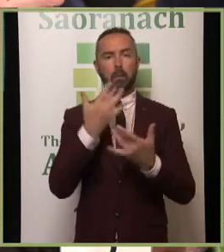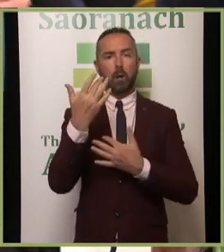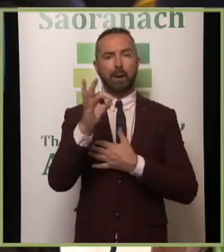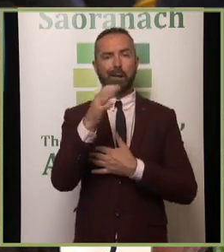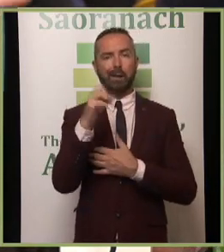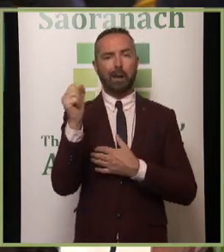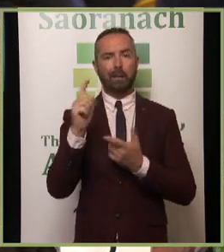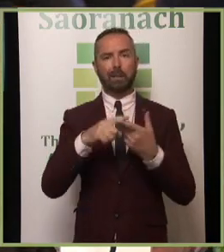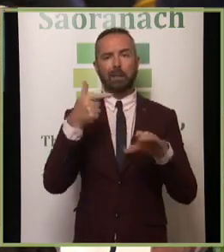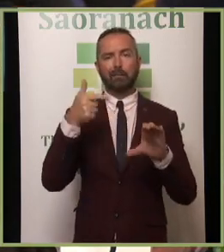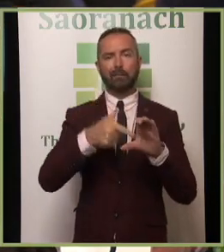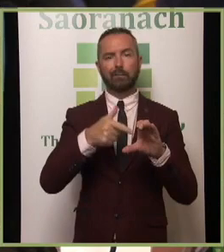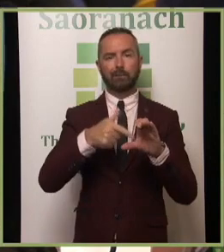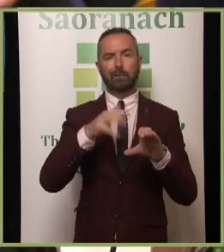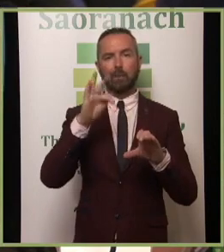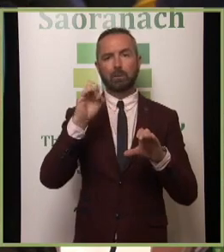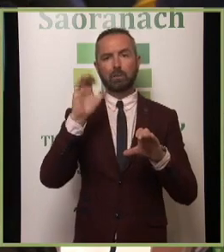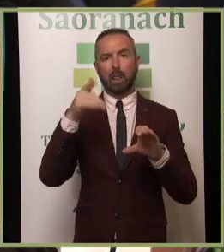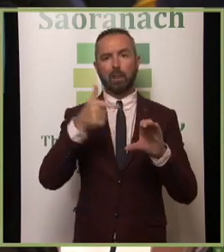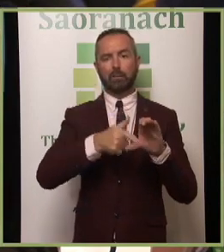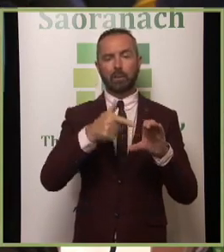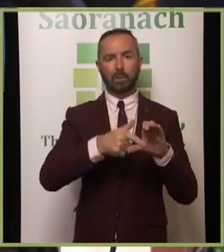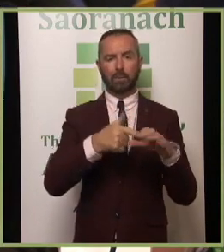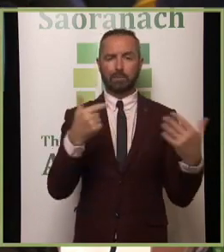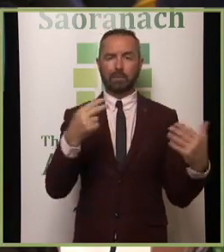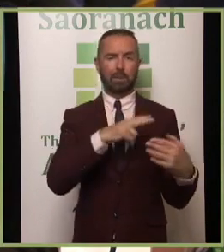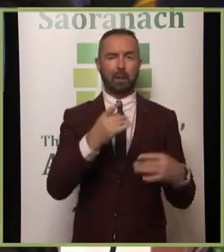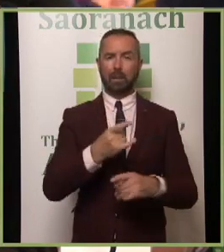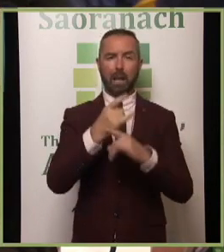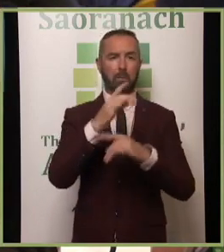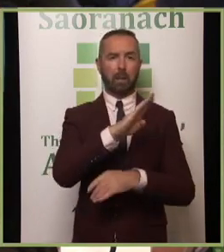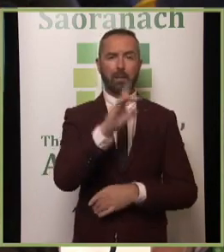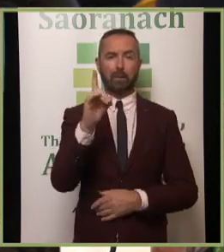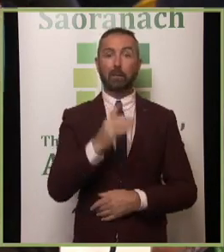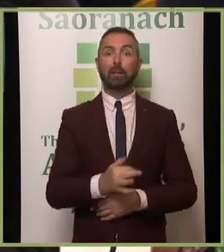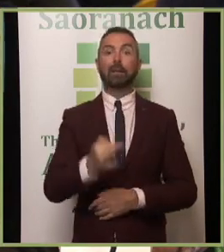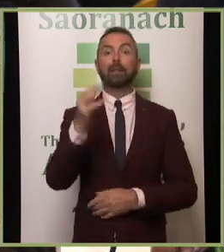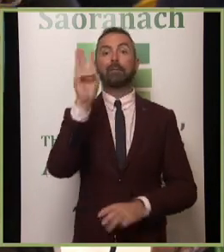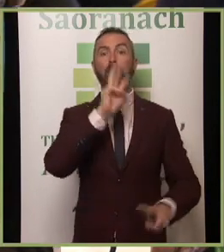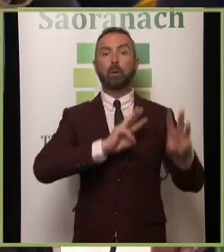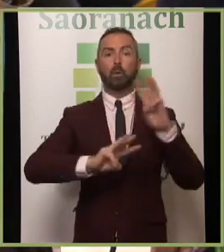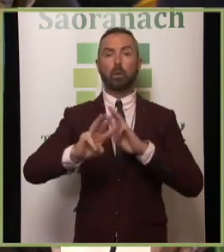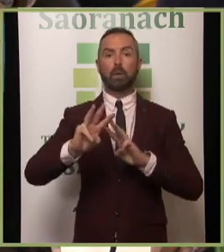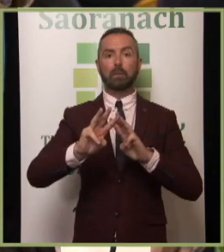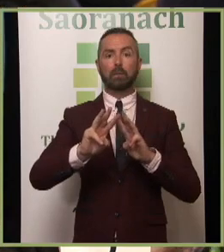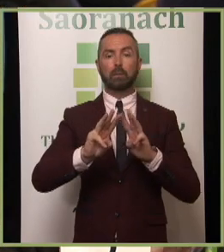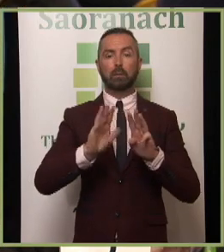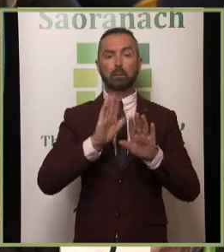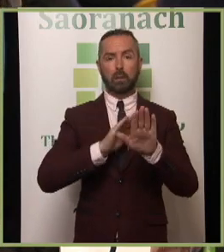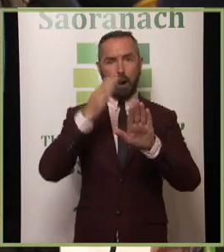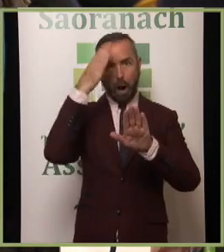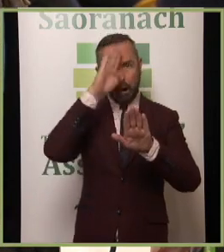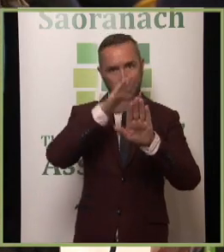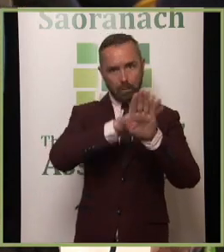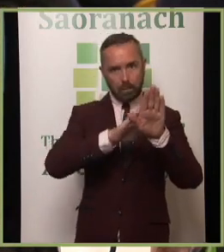fuel, we're not. So the point is that if the wind off this shore is